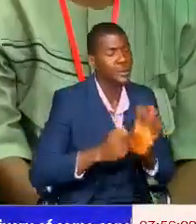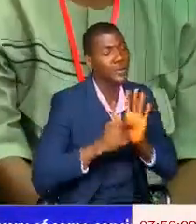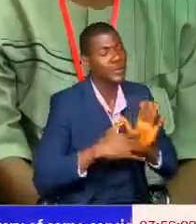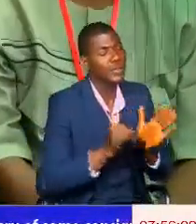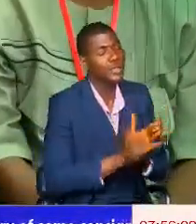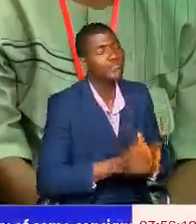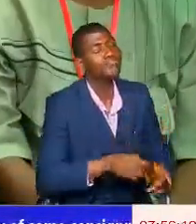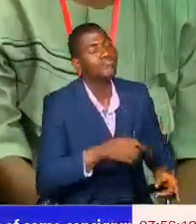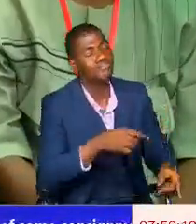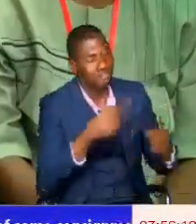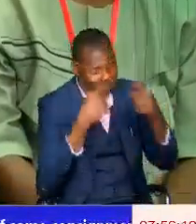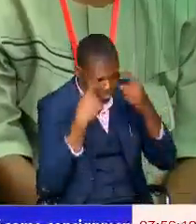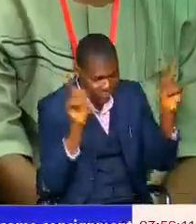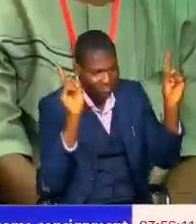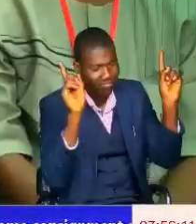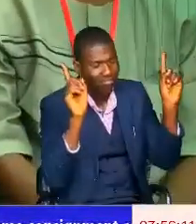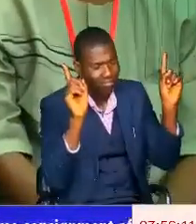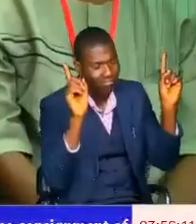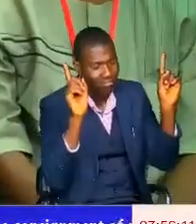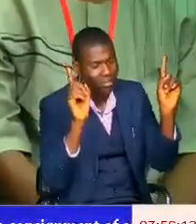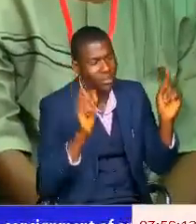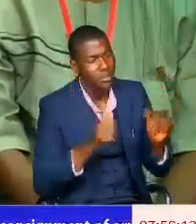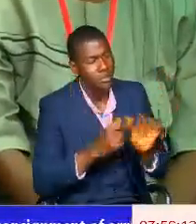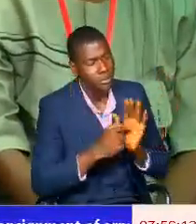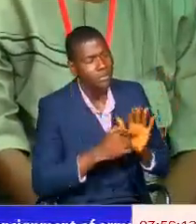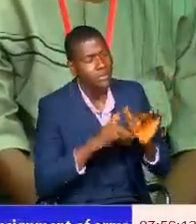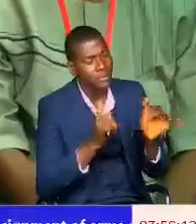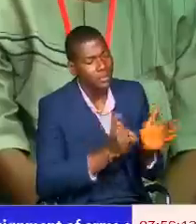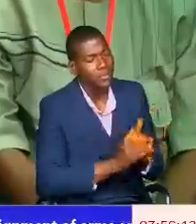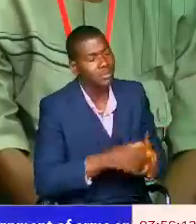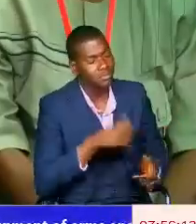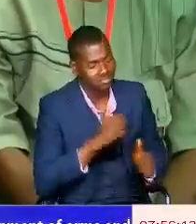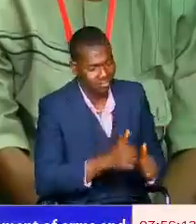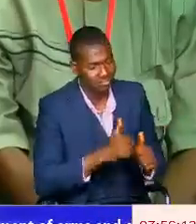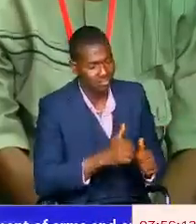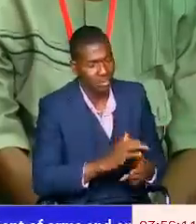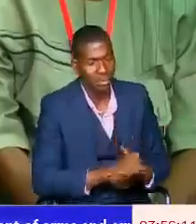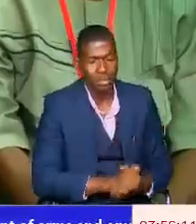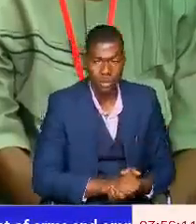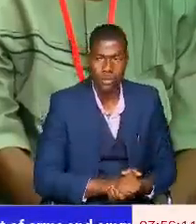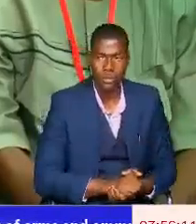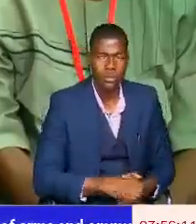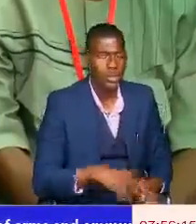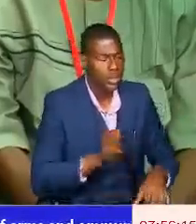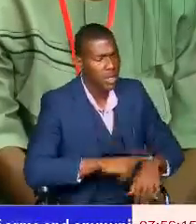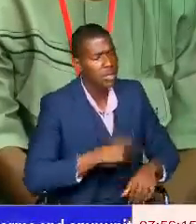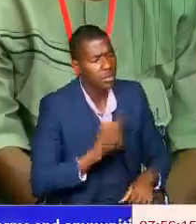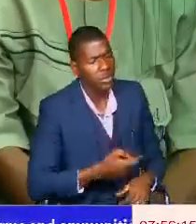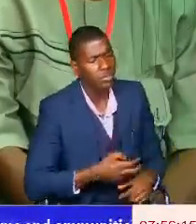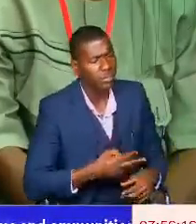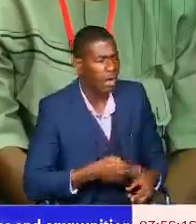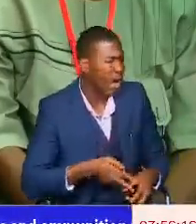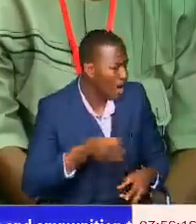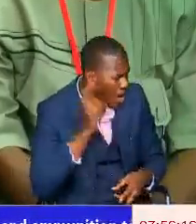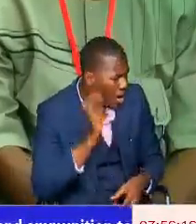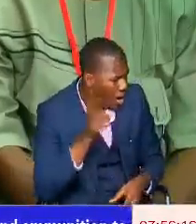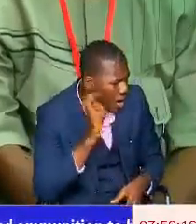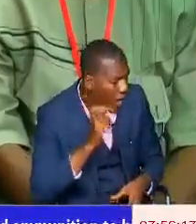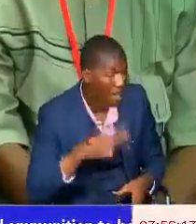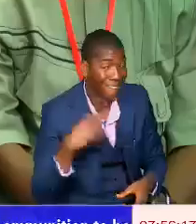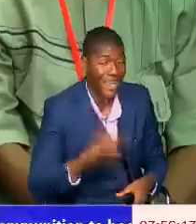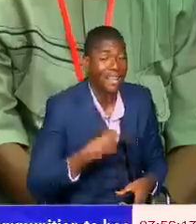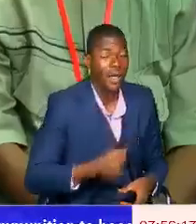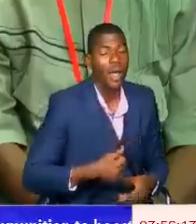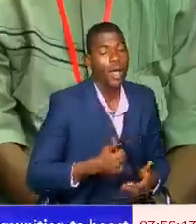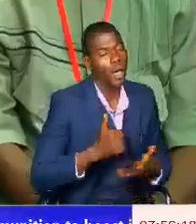them. That won't be they are taking responsibility for some service failure. And when you are responsive, you act, you do what you're supposed to do. Correct. So that you